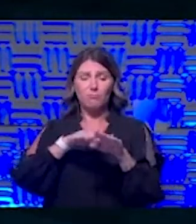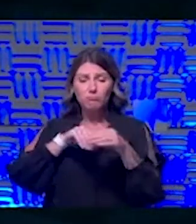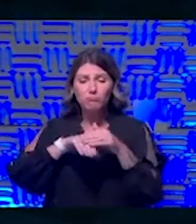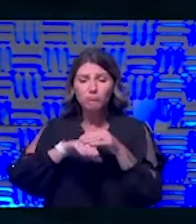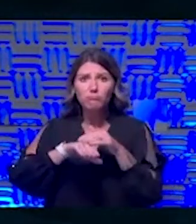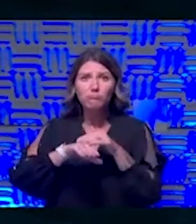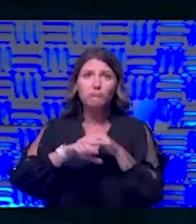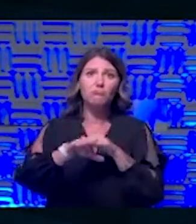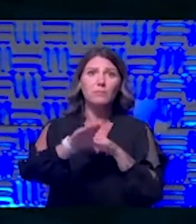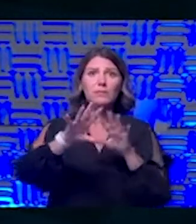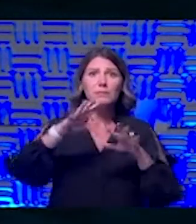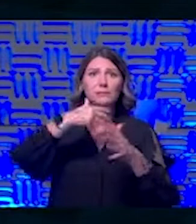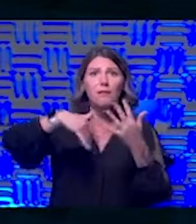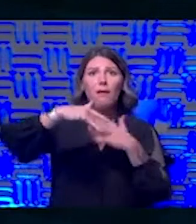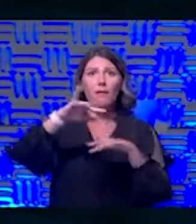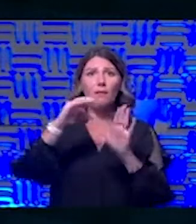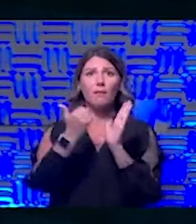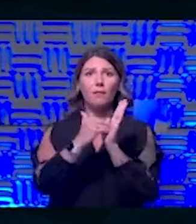once?